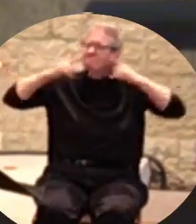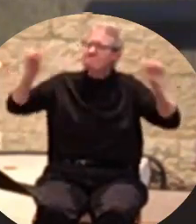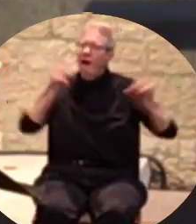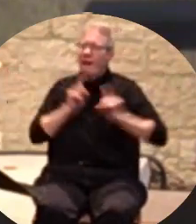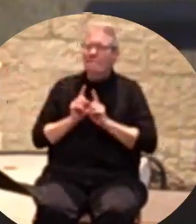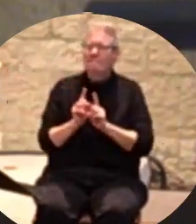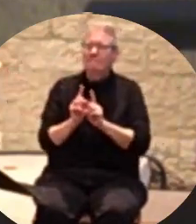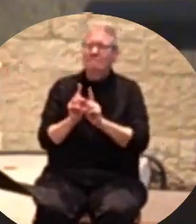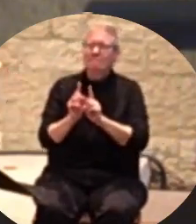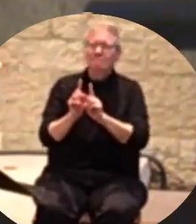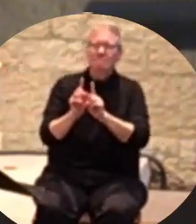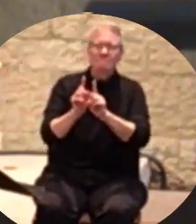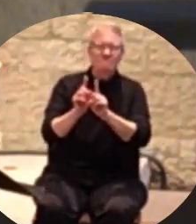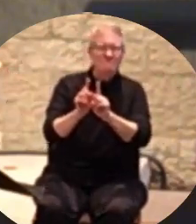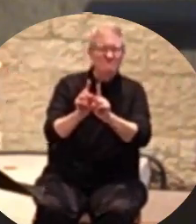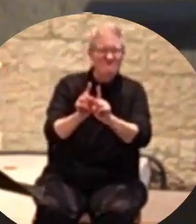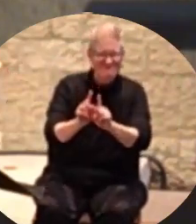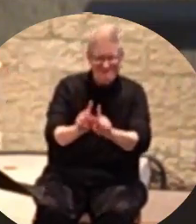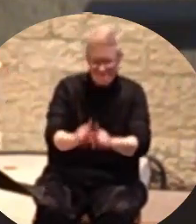move